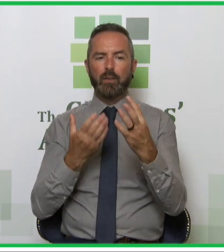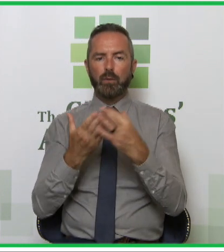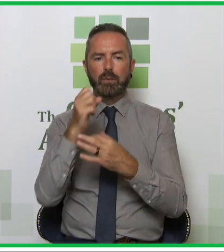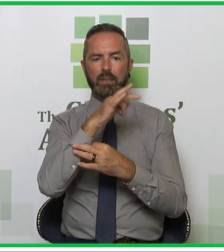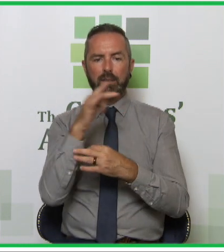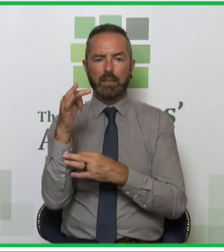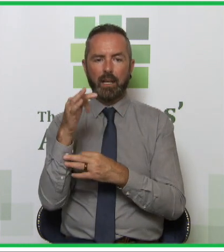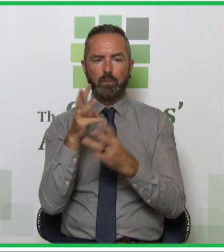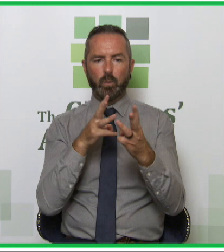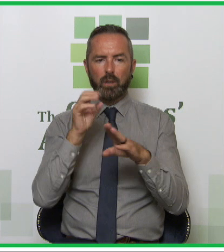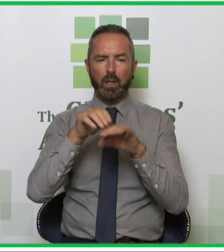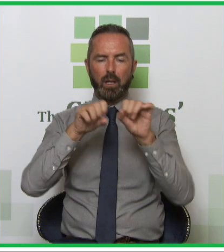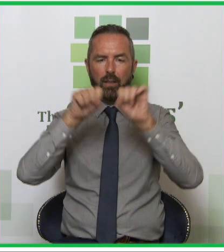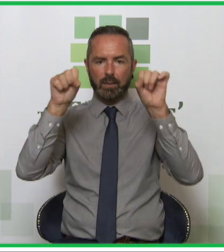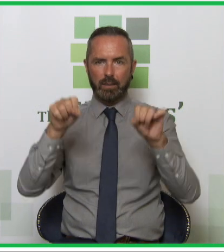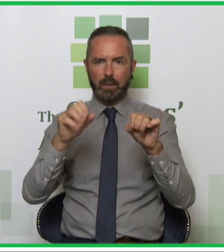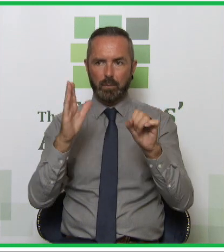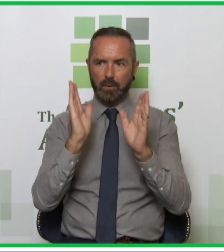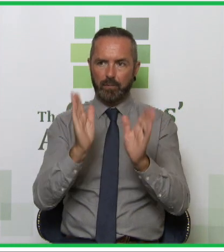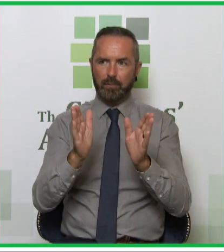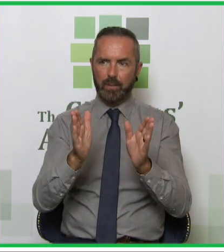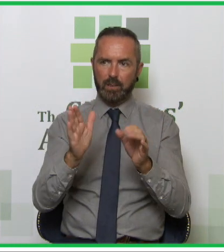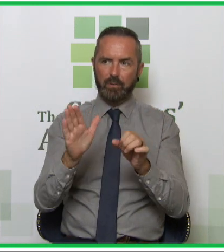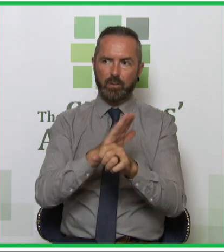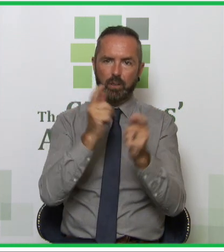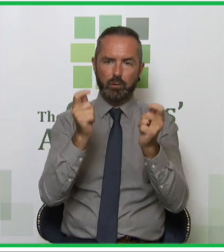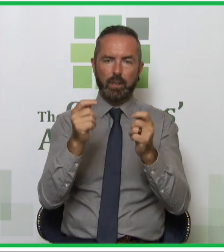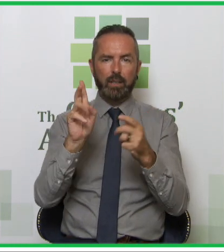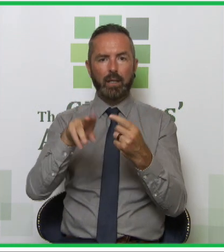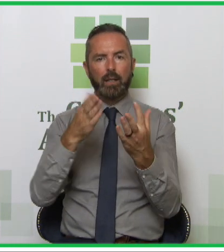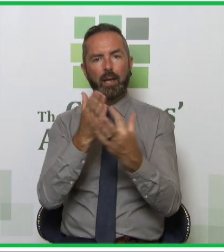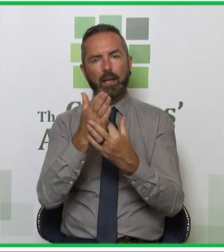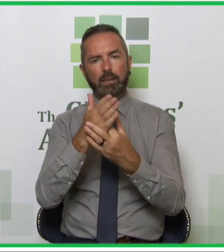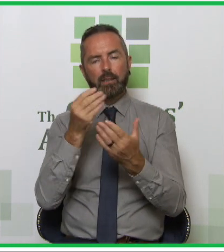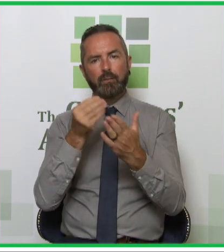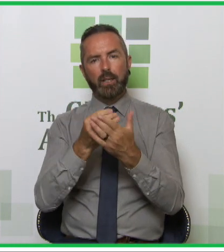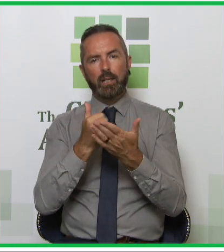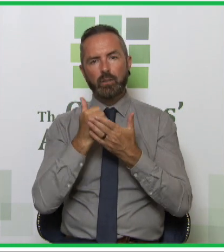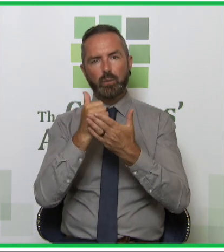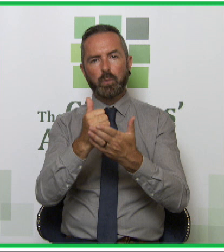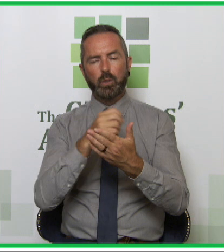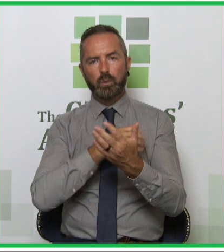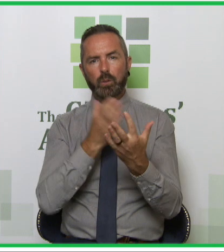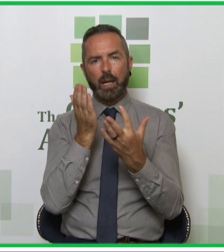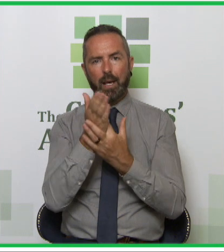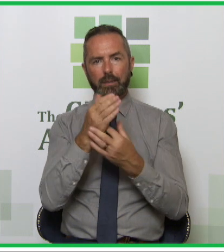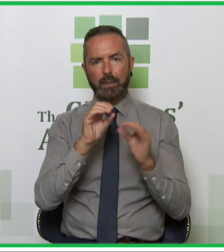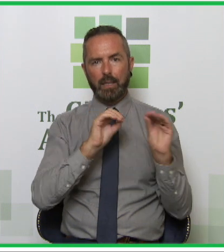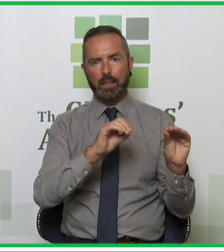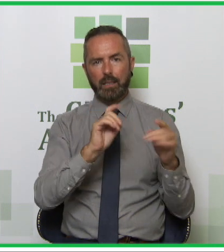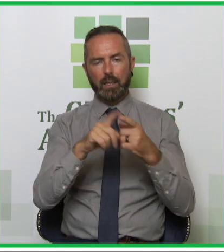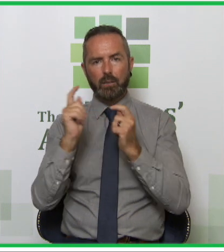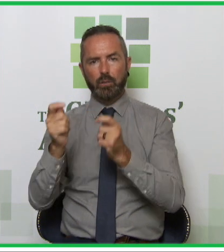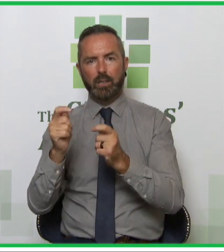working in those schemes who are highly trained. They can access and they get the financial supports to access education and training.